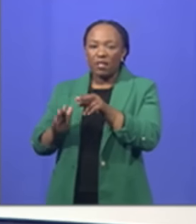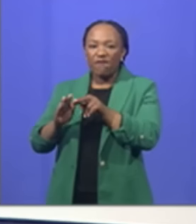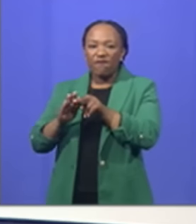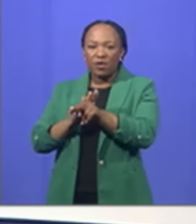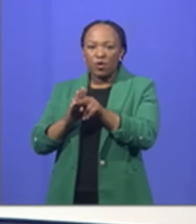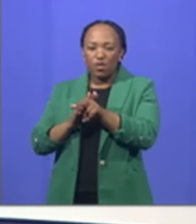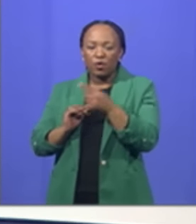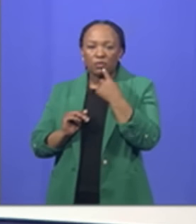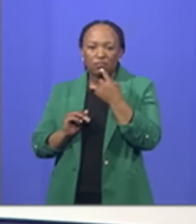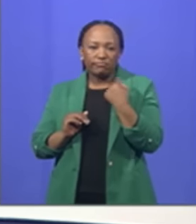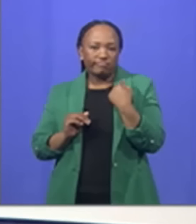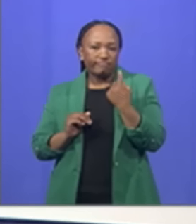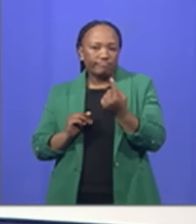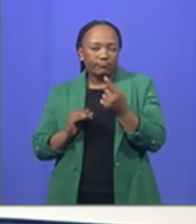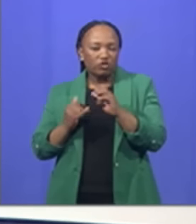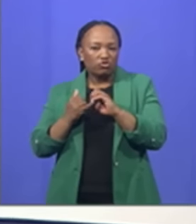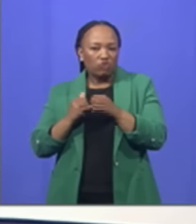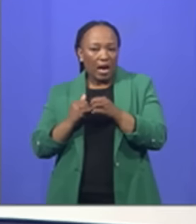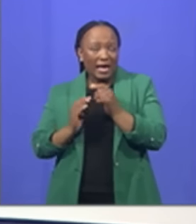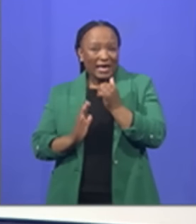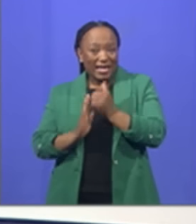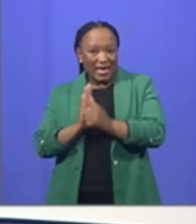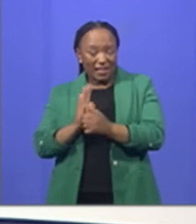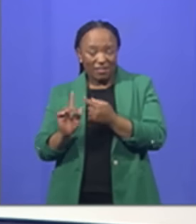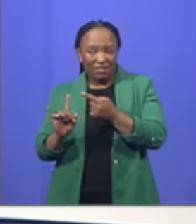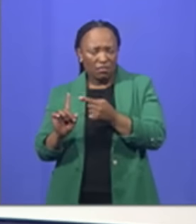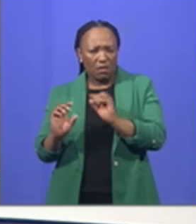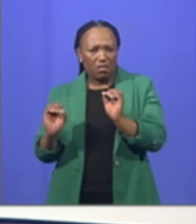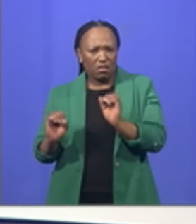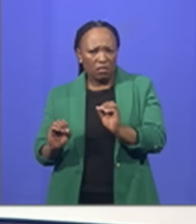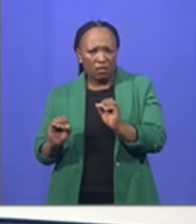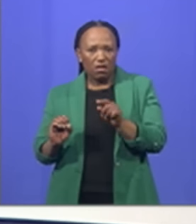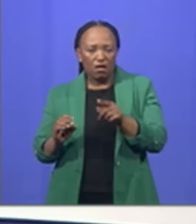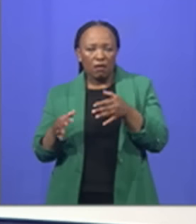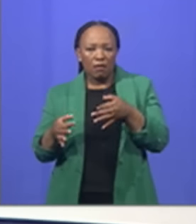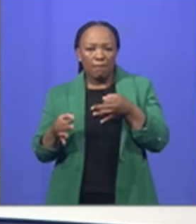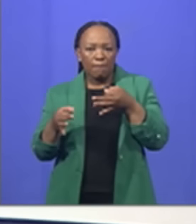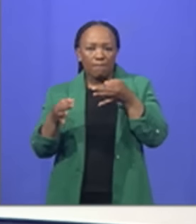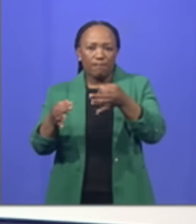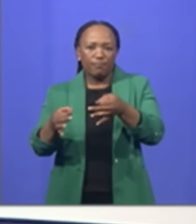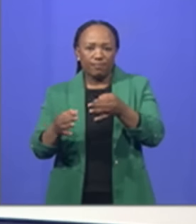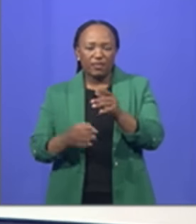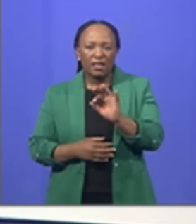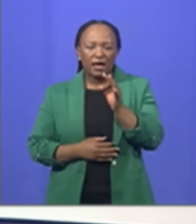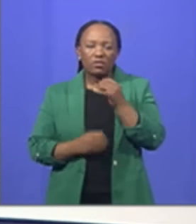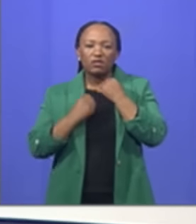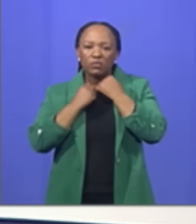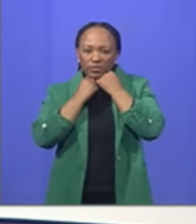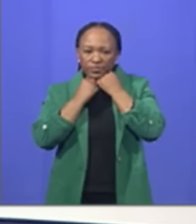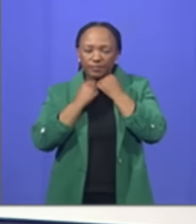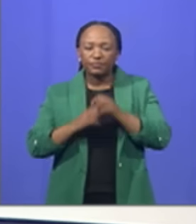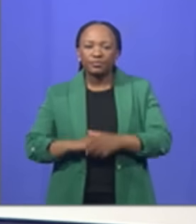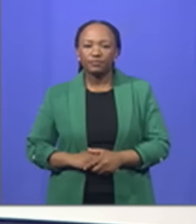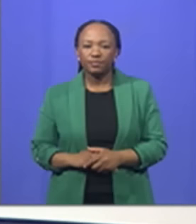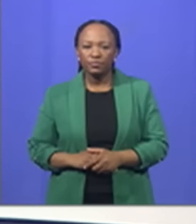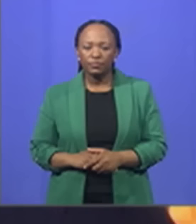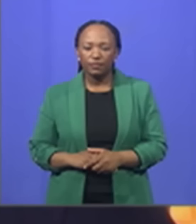ga senka go e ba le maiteko a polao ya Mokgotsi. Molato o šutišeditše go ya go la 3 kgweding ya Phato.